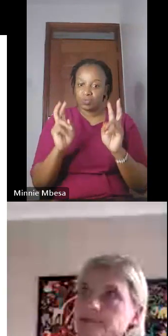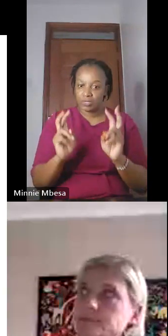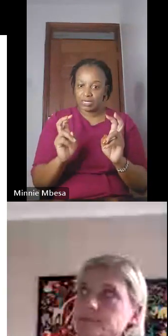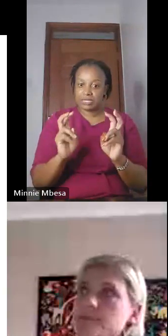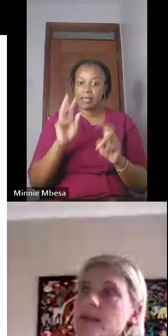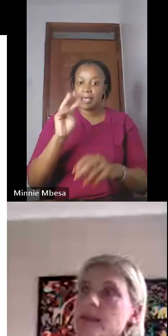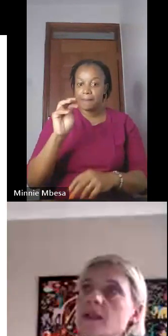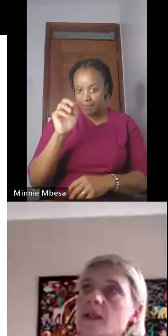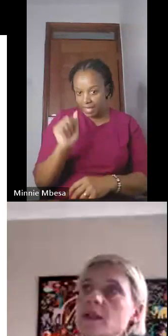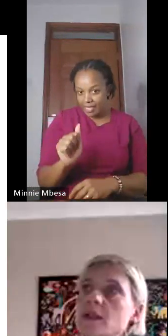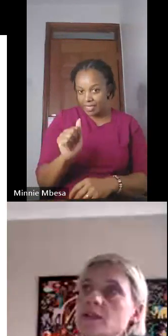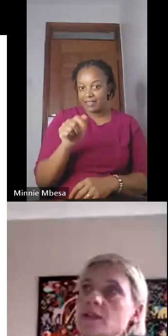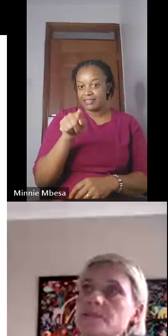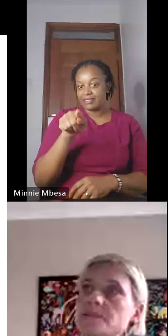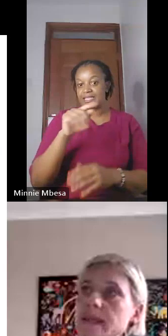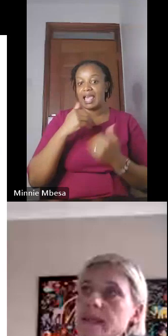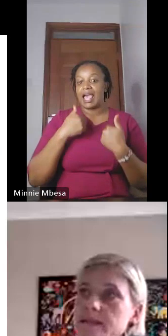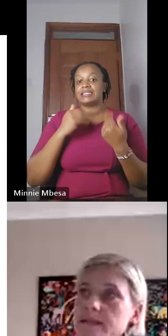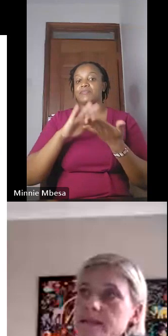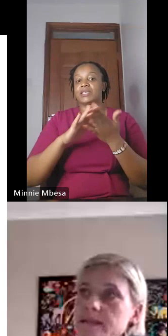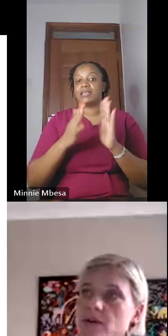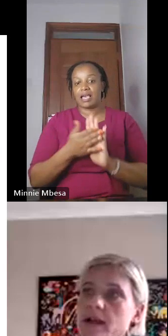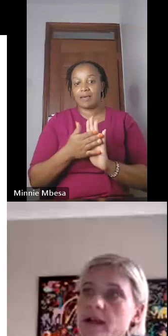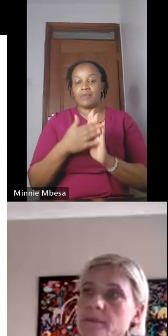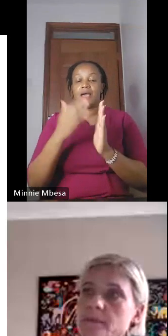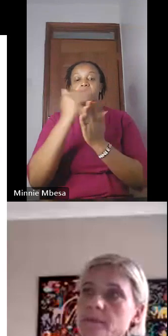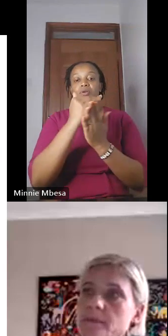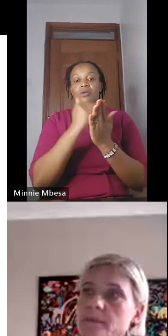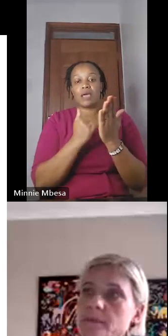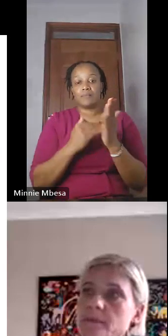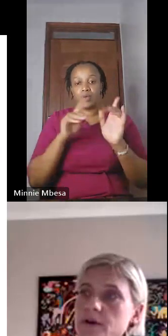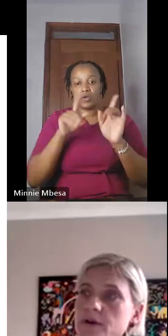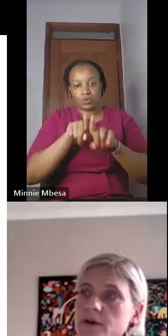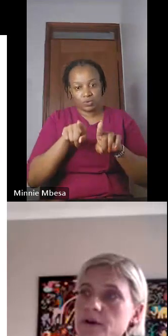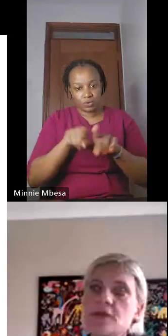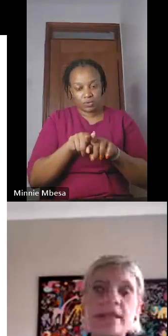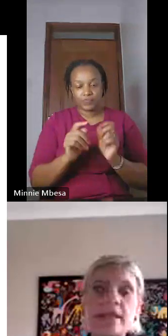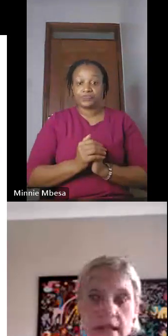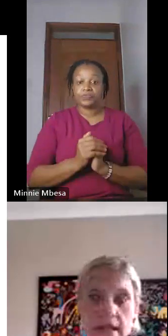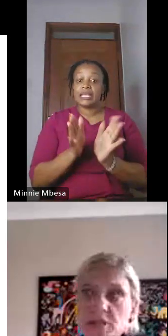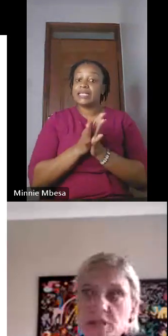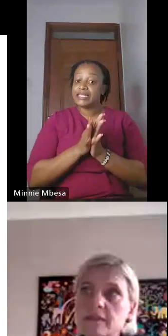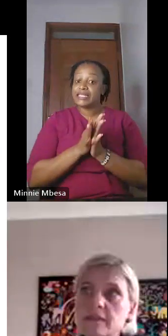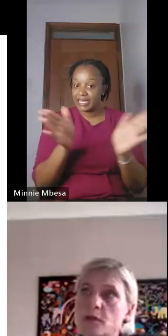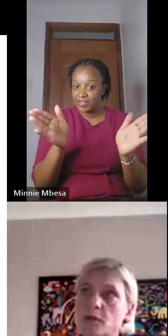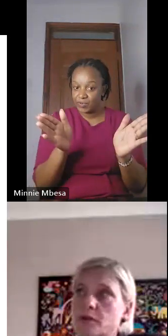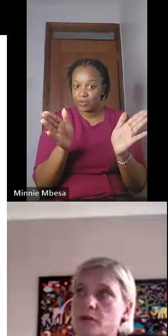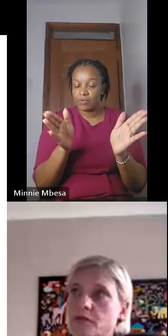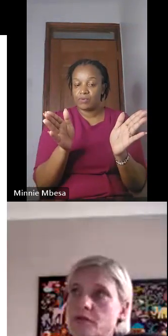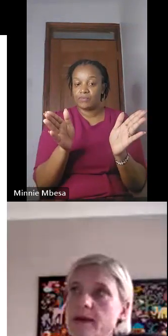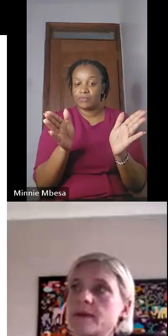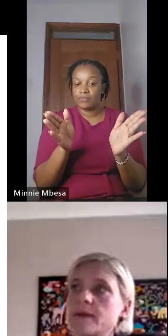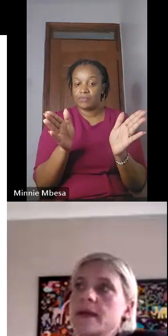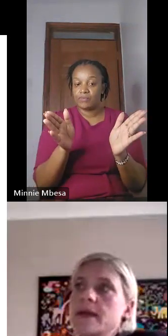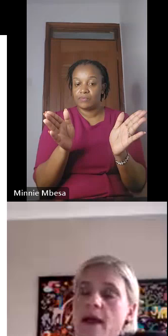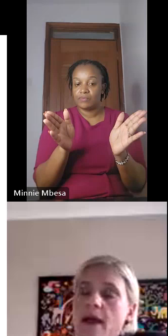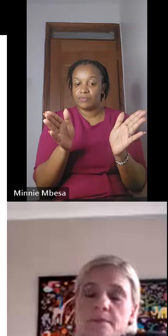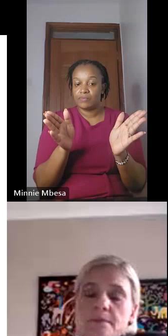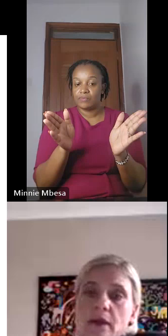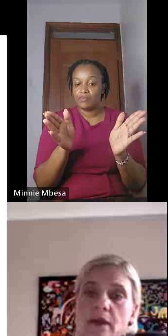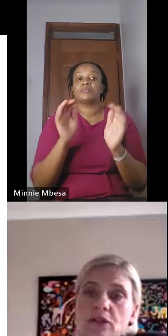well. So in general, in order for you to be eligible for the